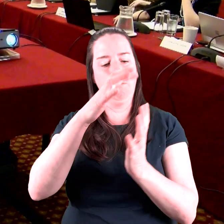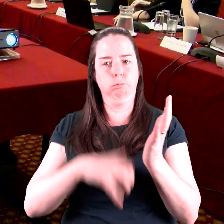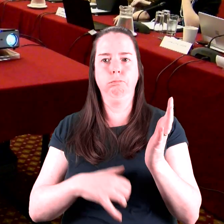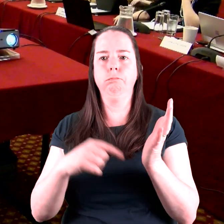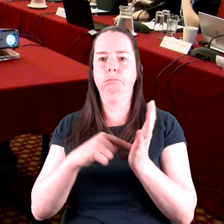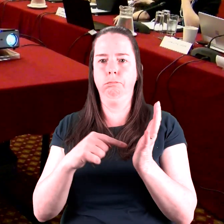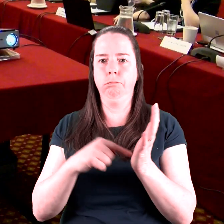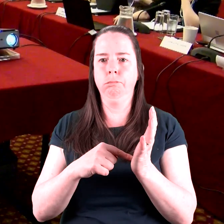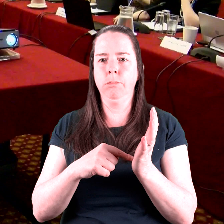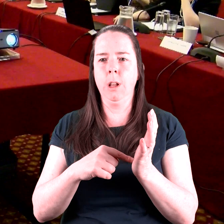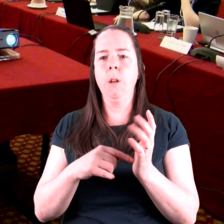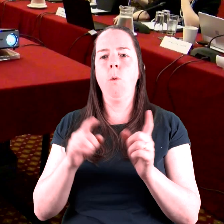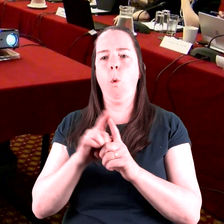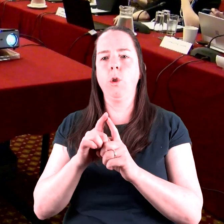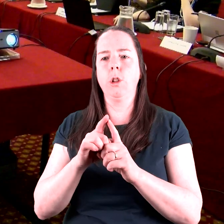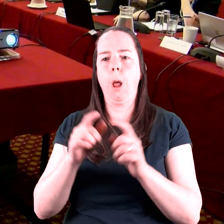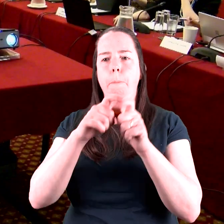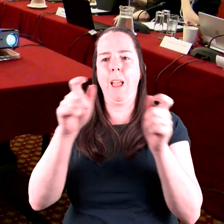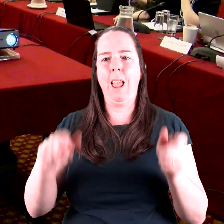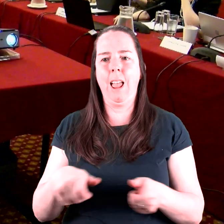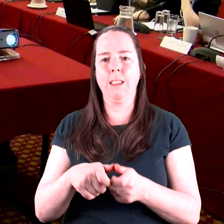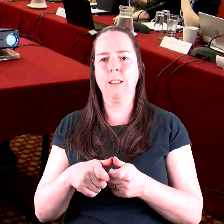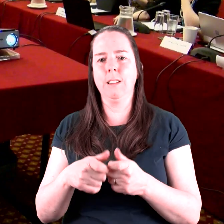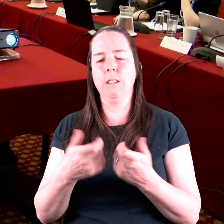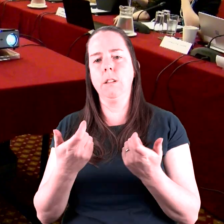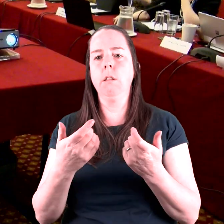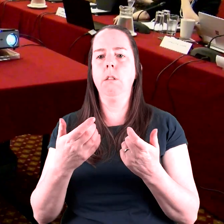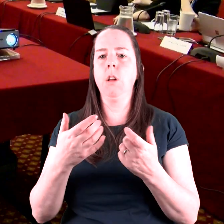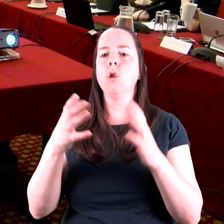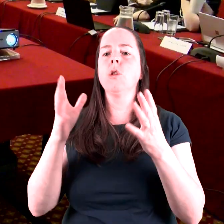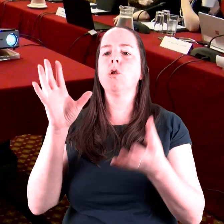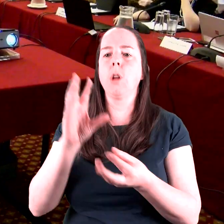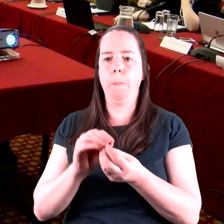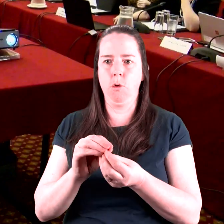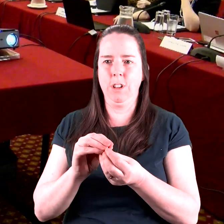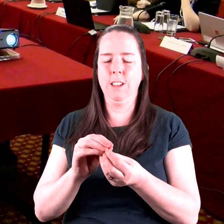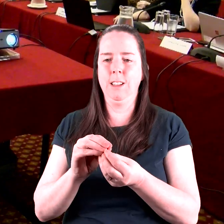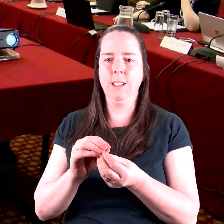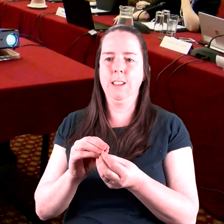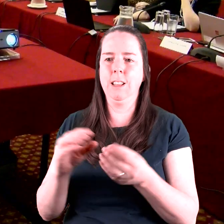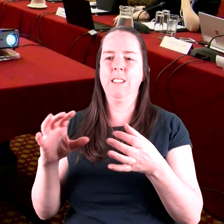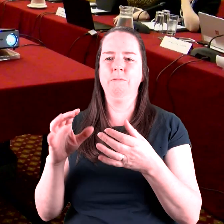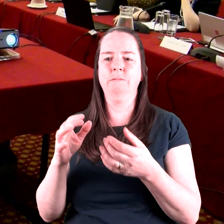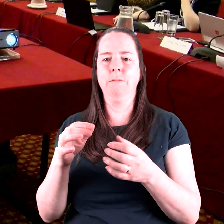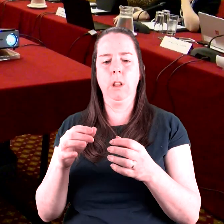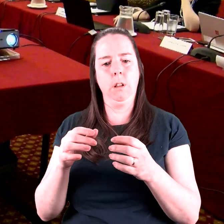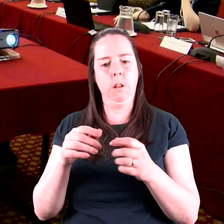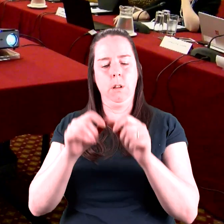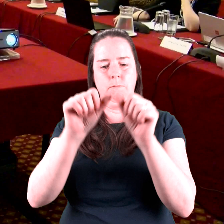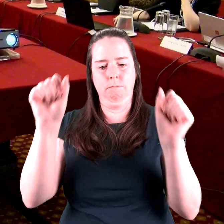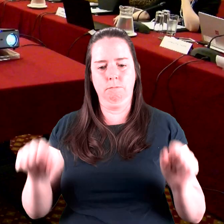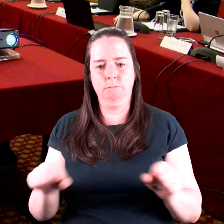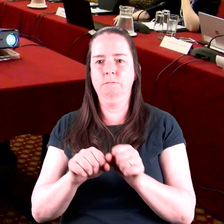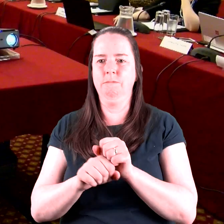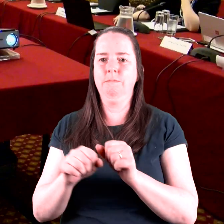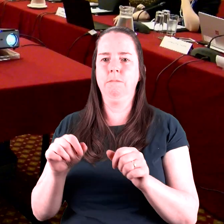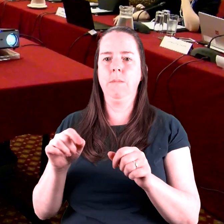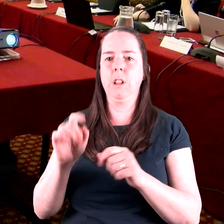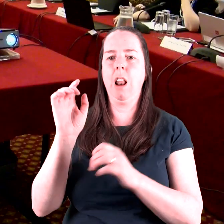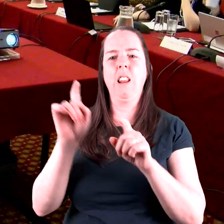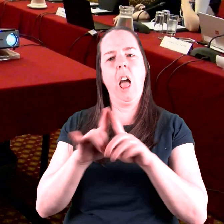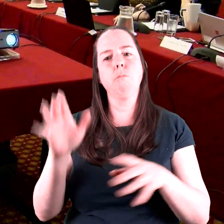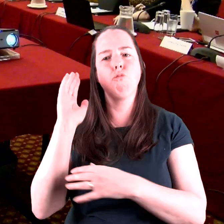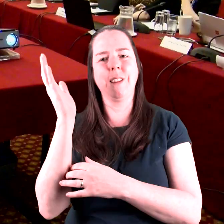that we have put there, but I've also given on your packs, or on your seats really, a summary of that in the form of